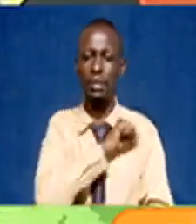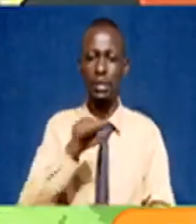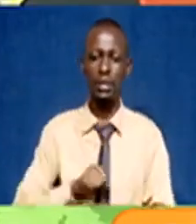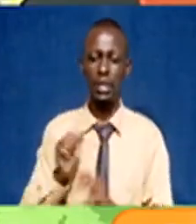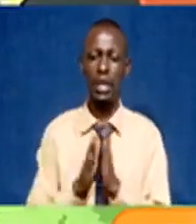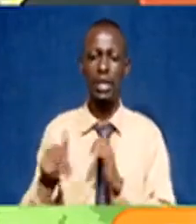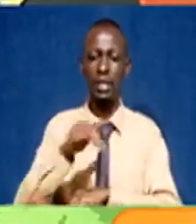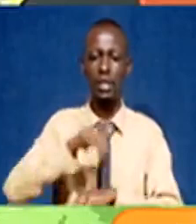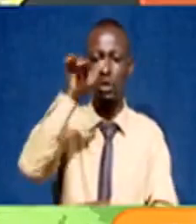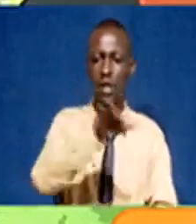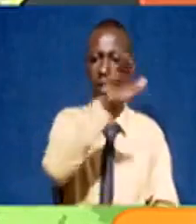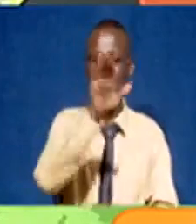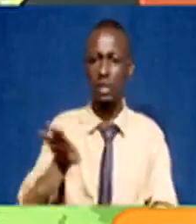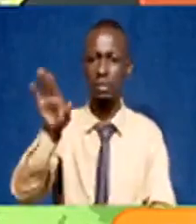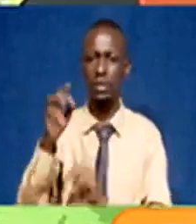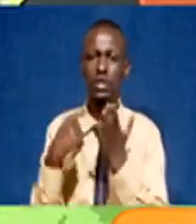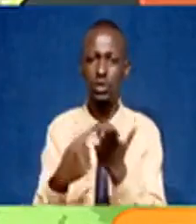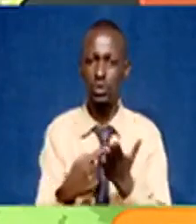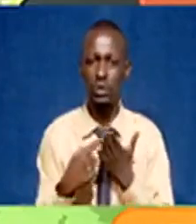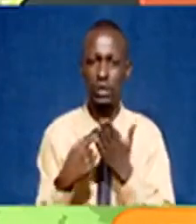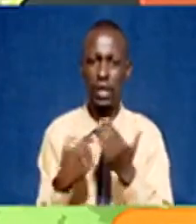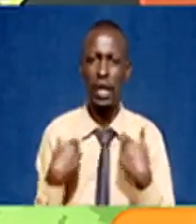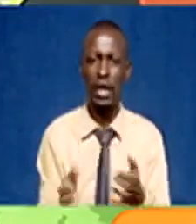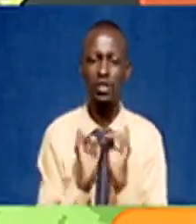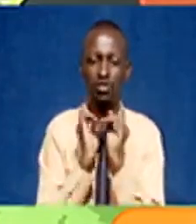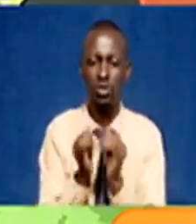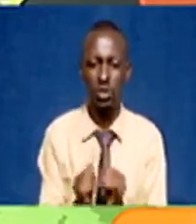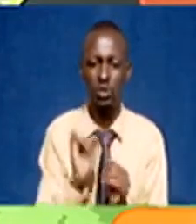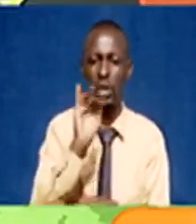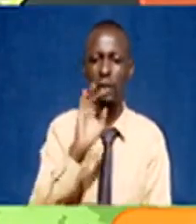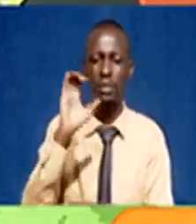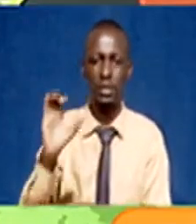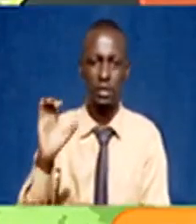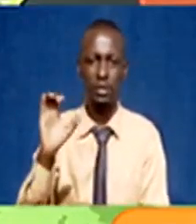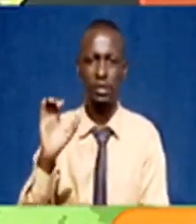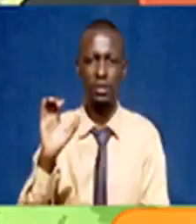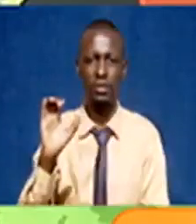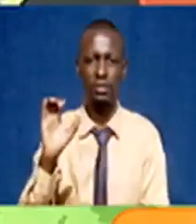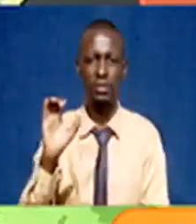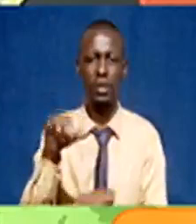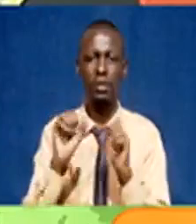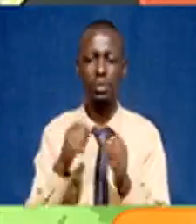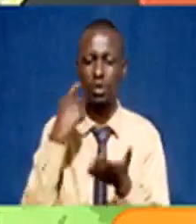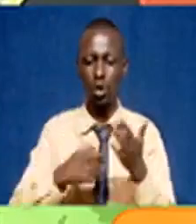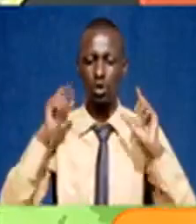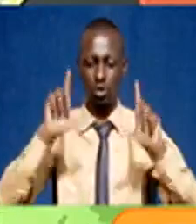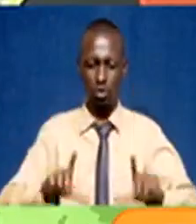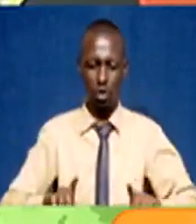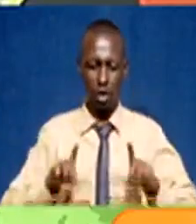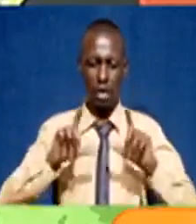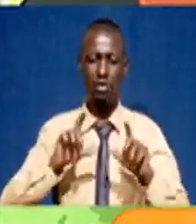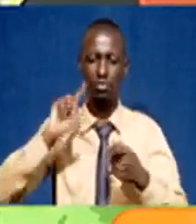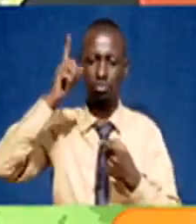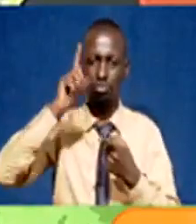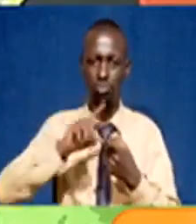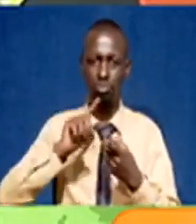Assembly are set to deliberate on are having a new electoral commission in place, measures to lower the high cost of living,